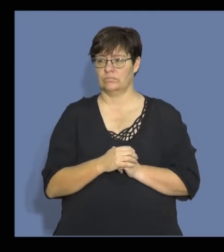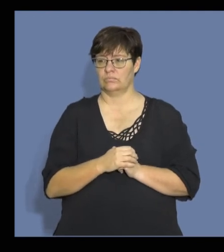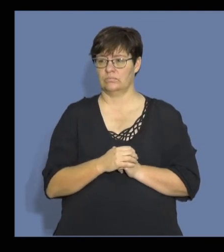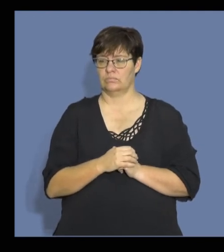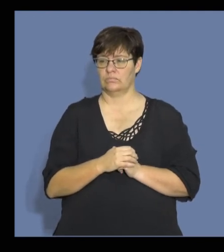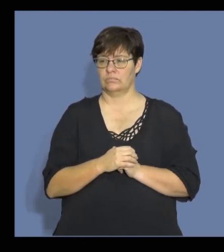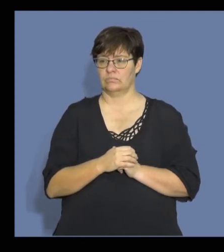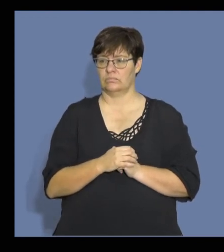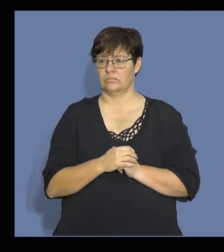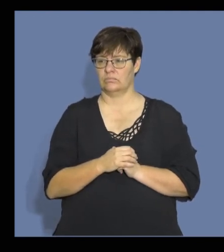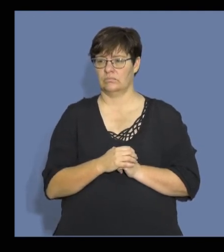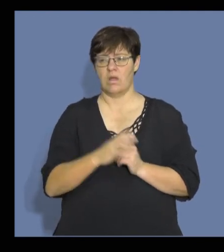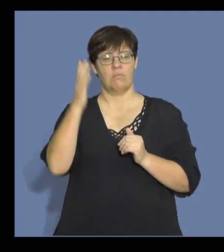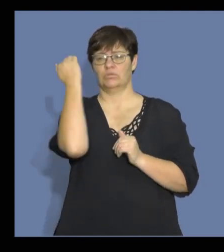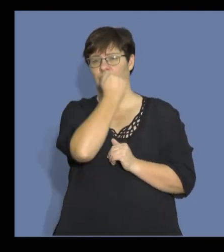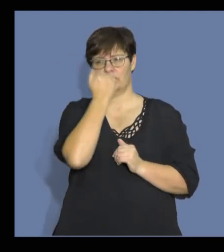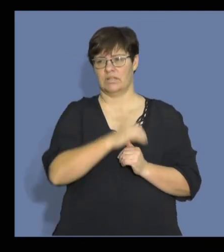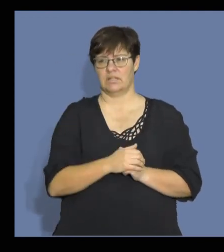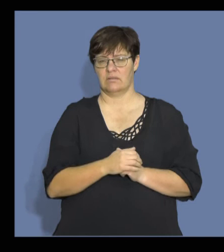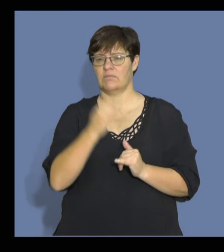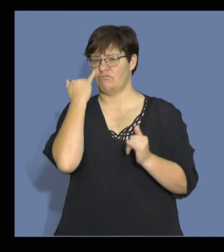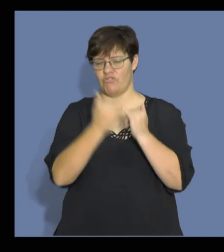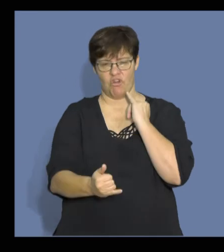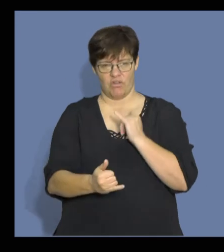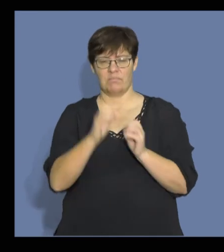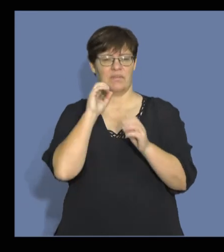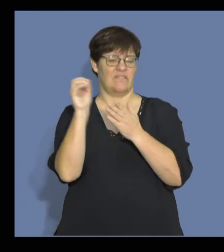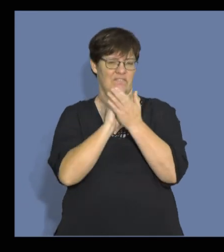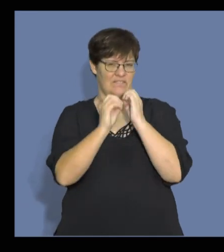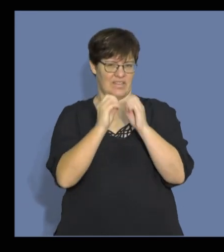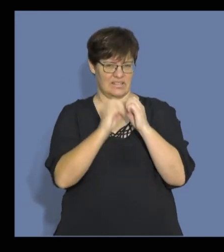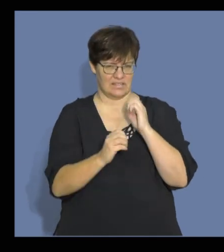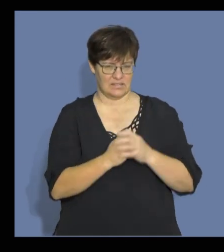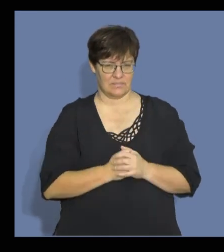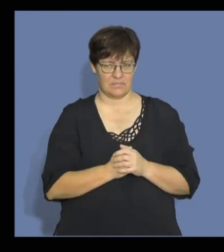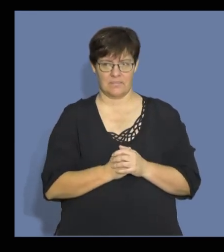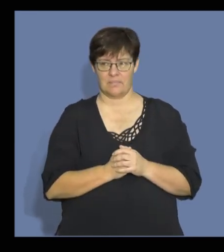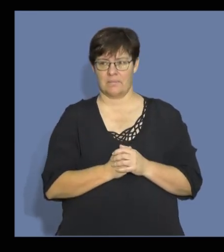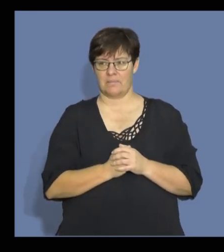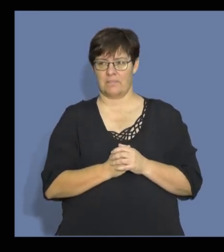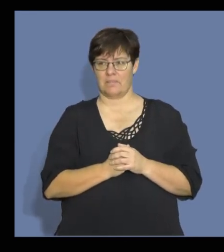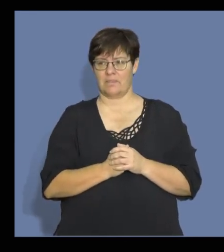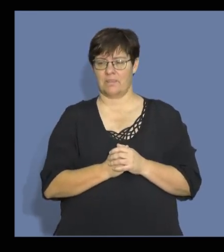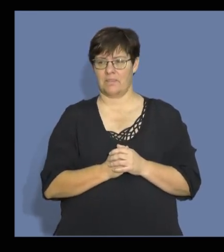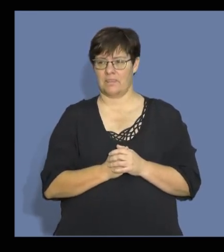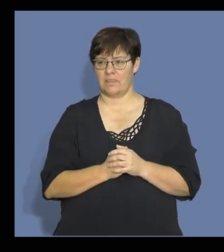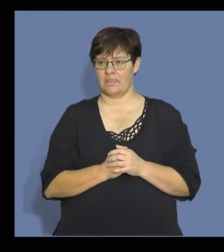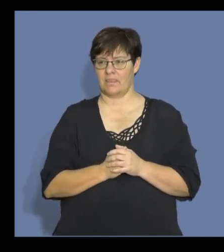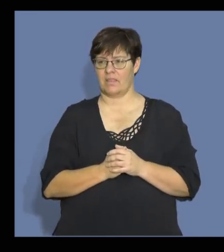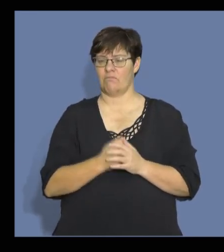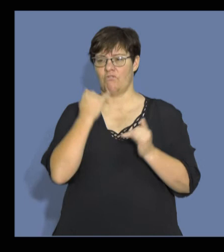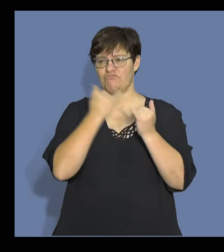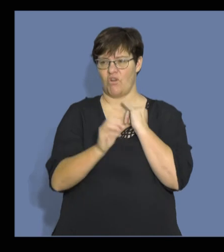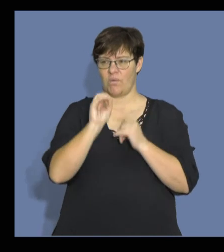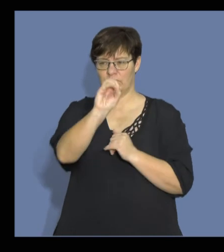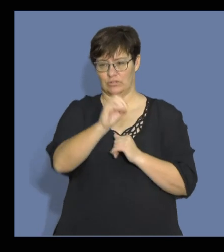For the Y coordinate, oh, sorry, that was incorrect. Let me just erase that. I added the wrong X coordinate